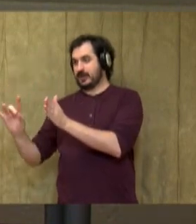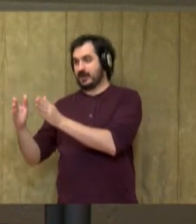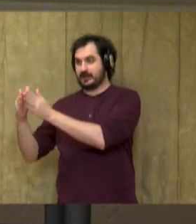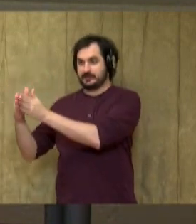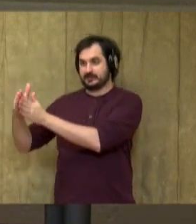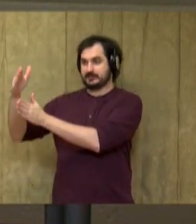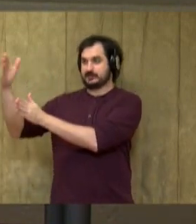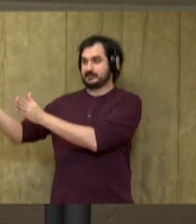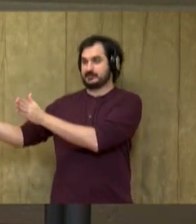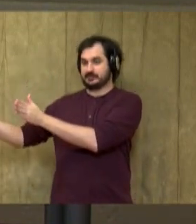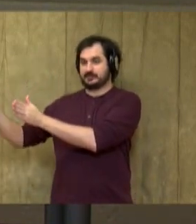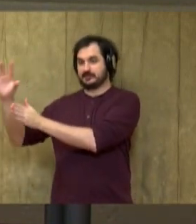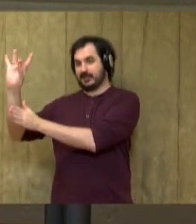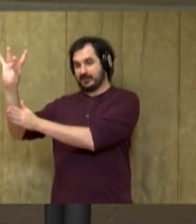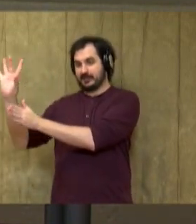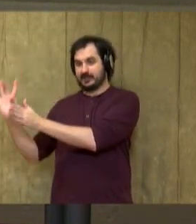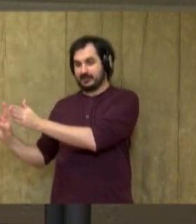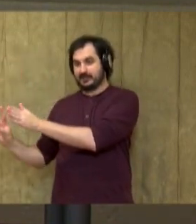6/8,